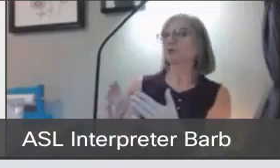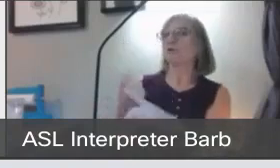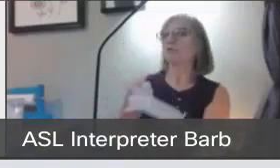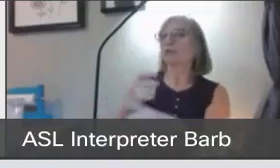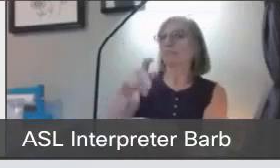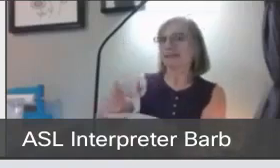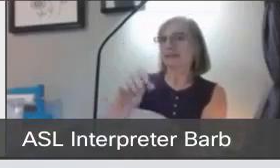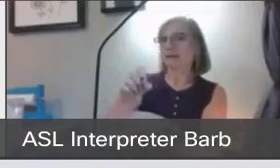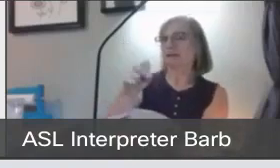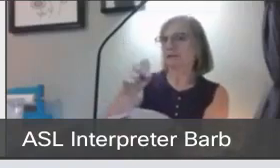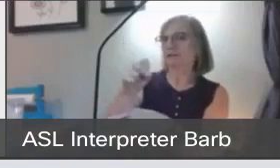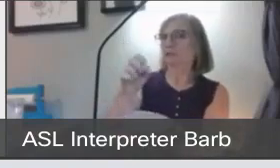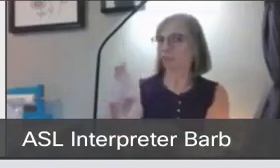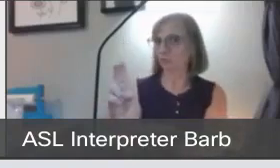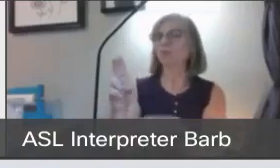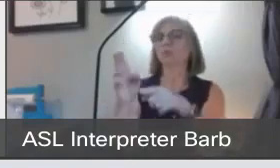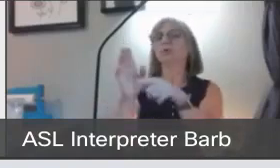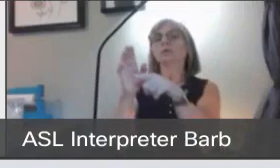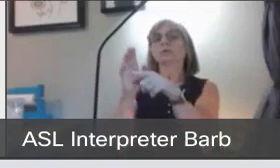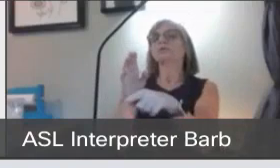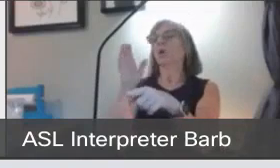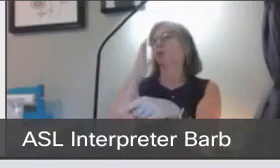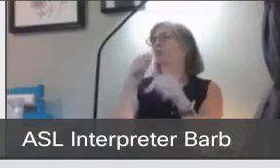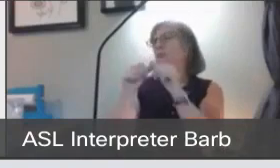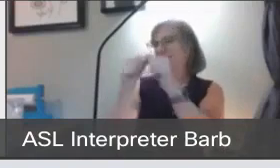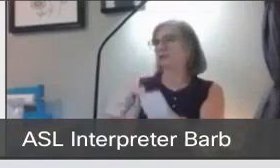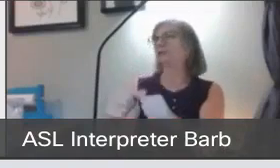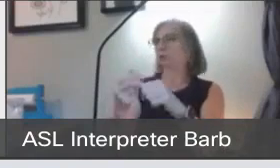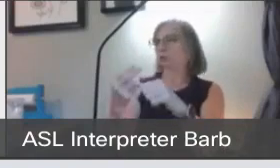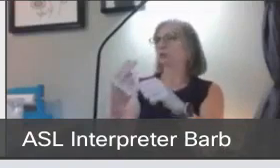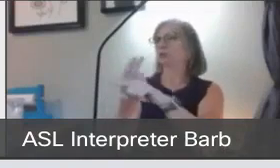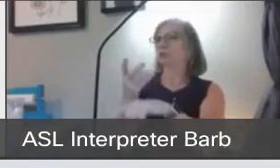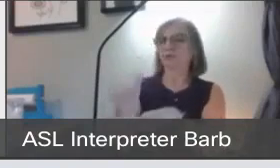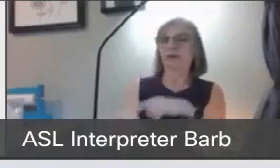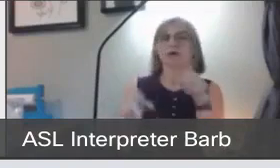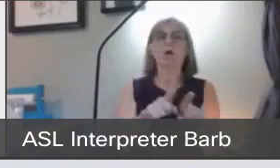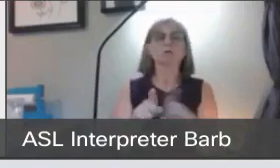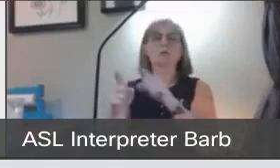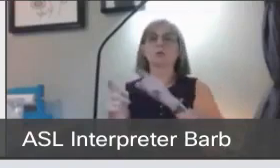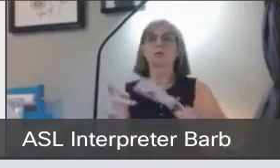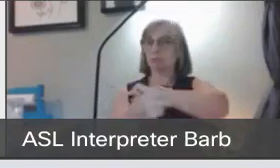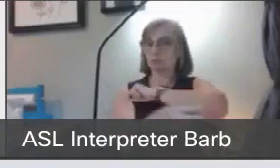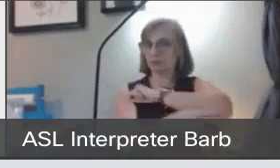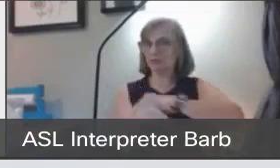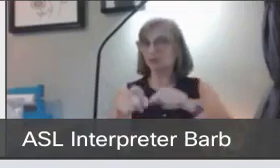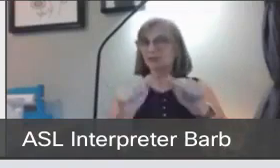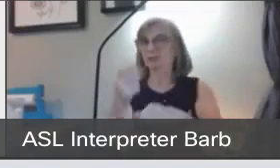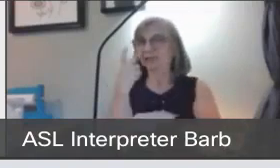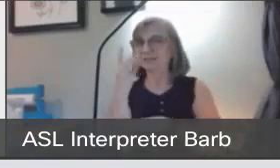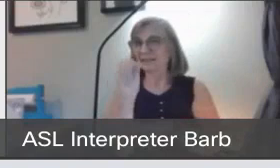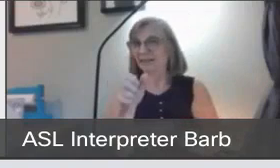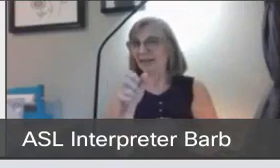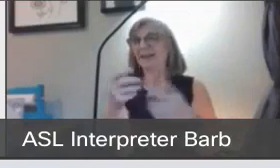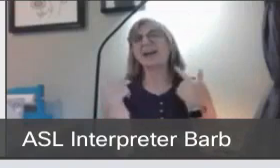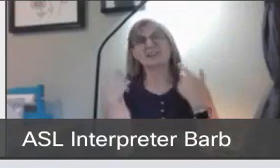staff who go to that university. And also the bridge that you see here, the Hawthorne Bridge, has quite a few bus lines on it